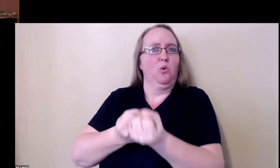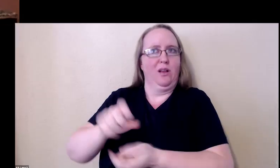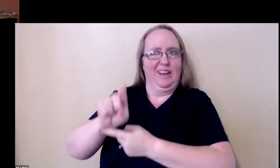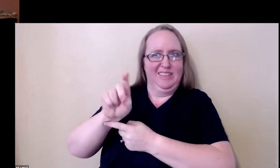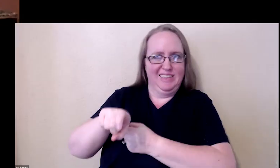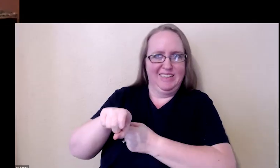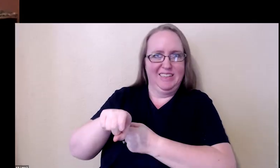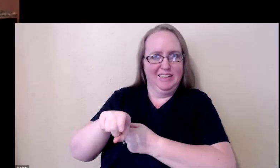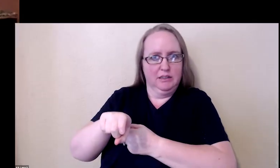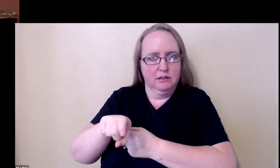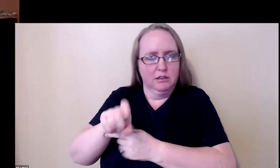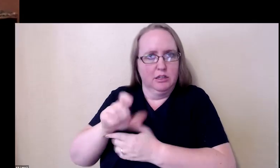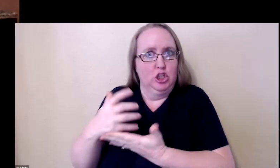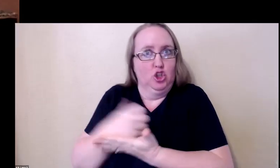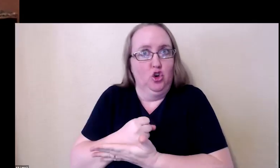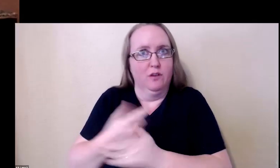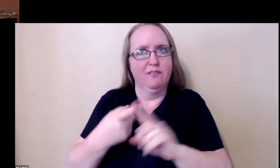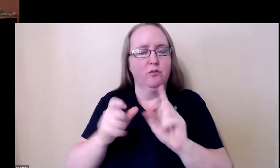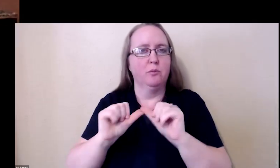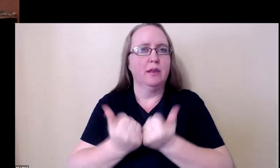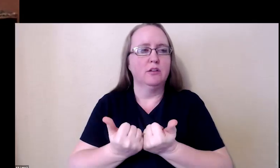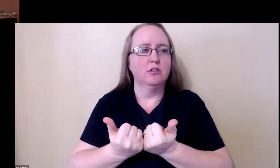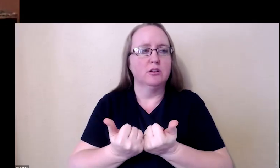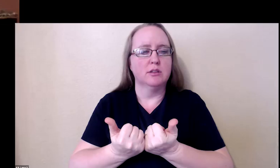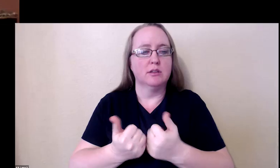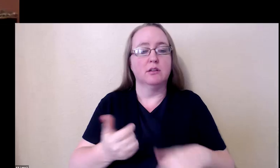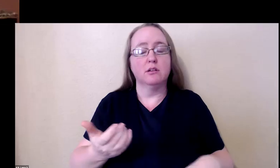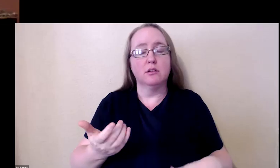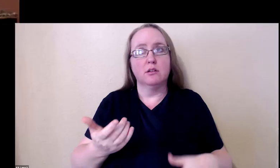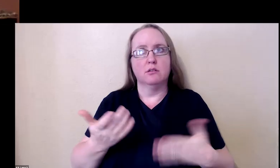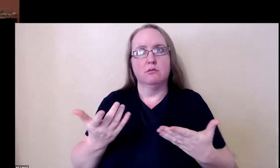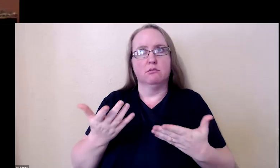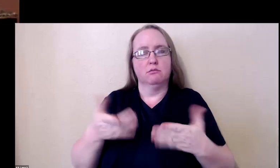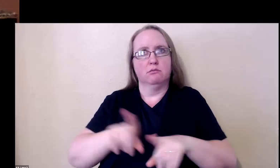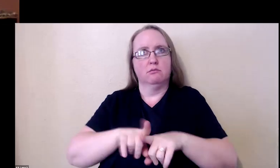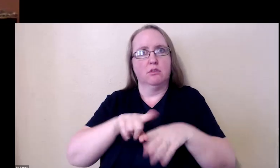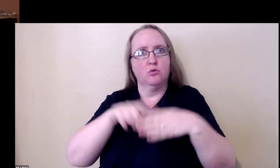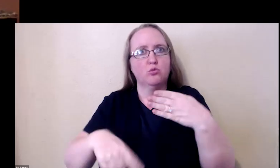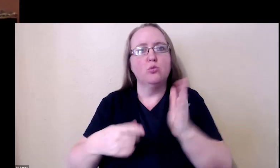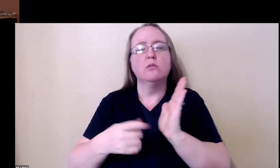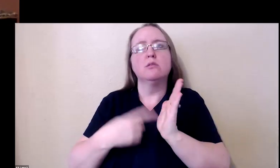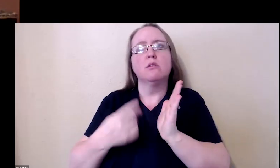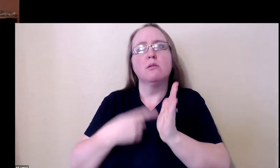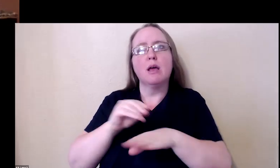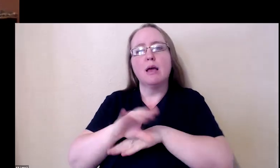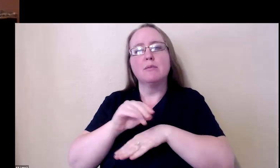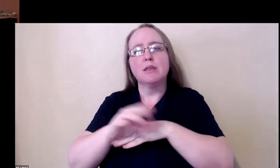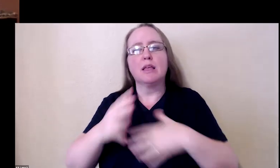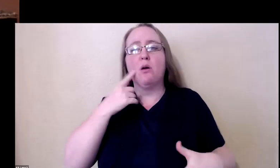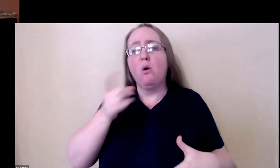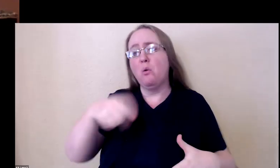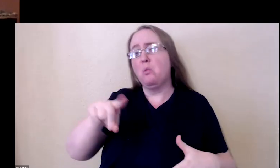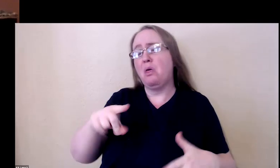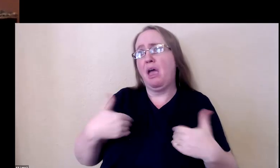deserve from the agency. And consequently, sometimes a counselor thinks, well, they took a